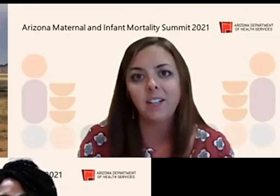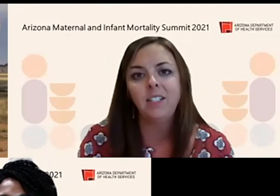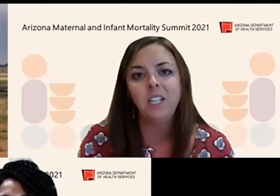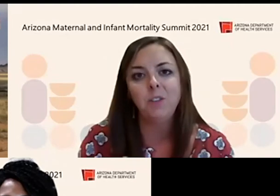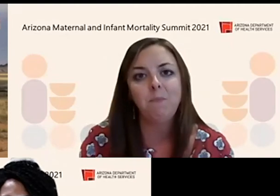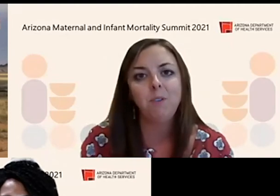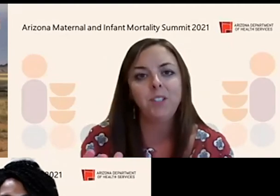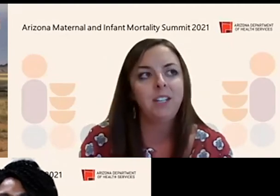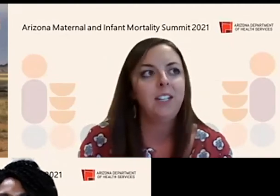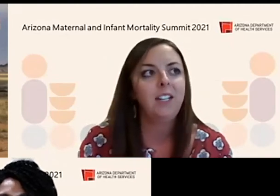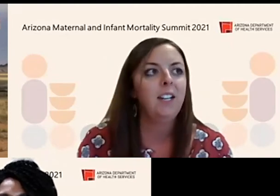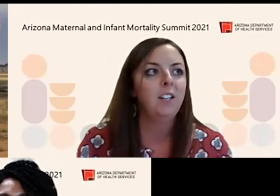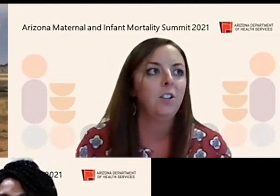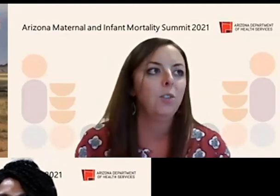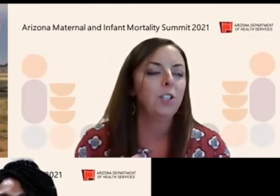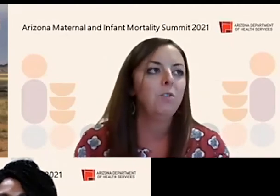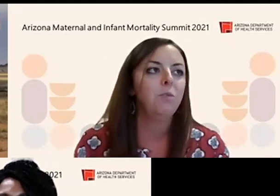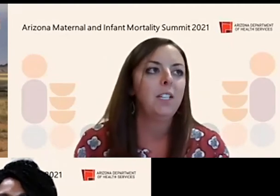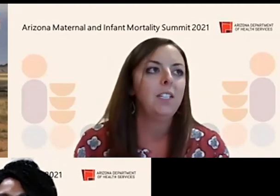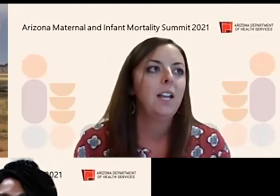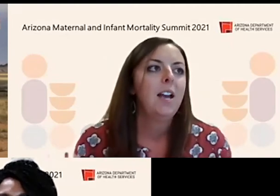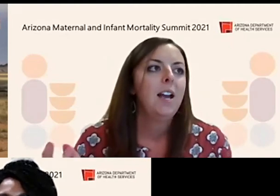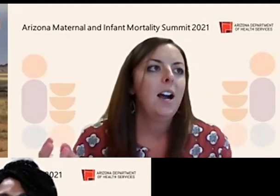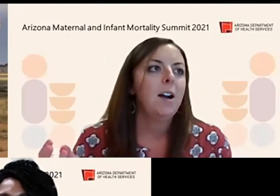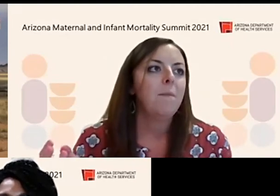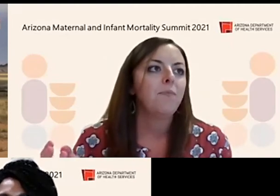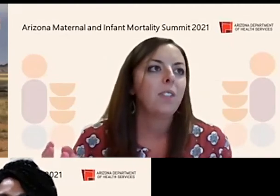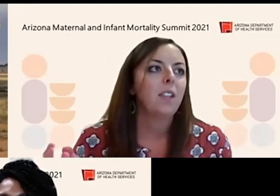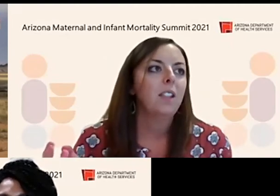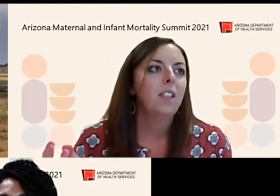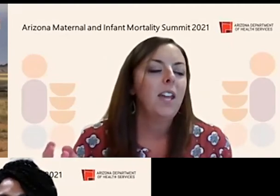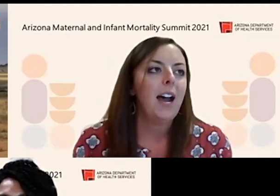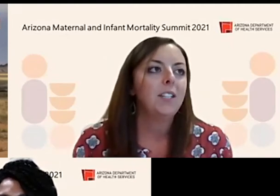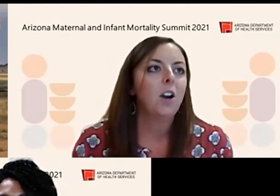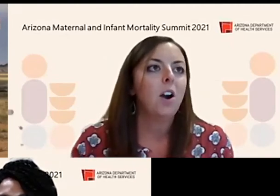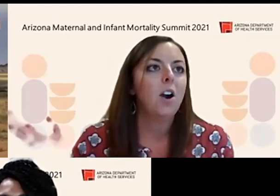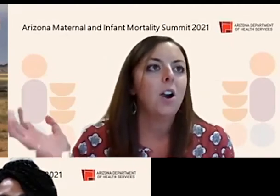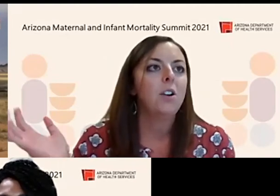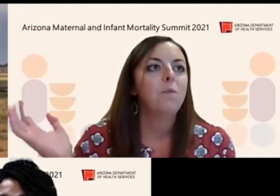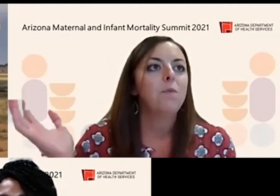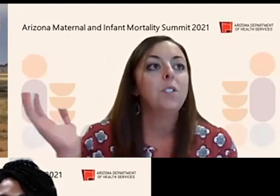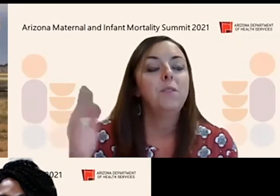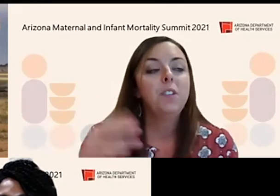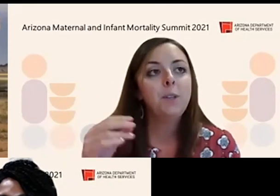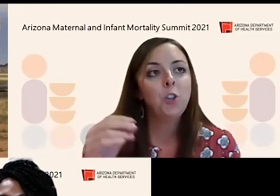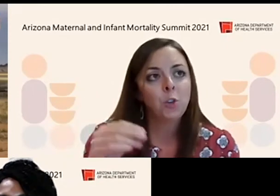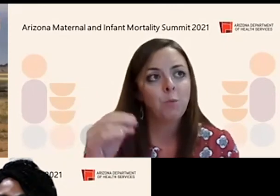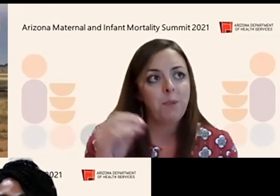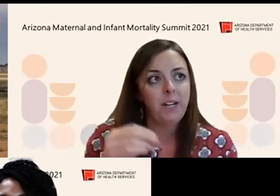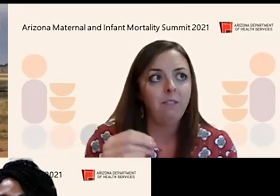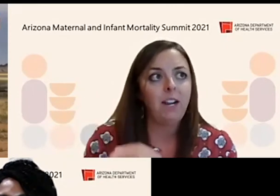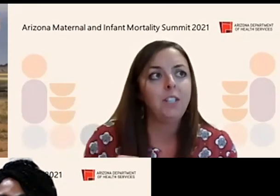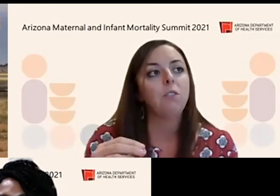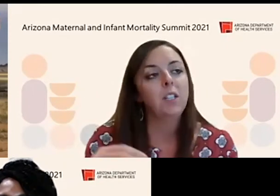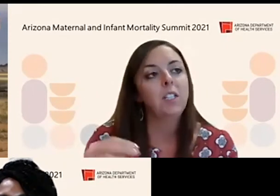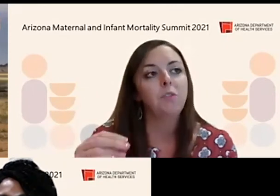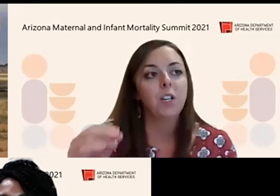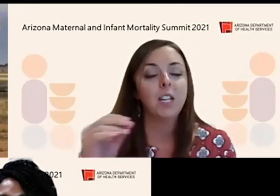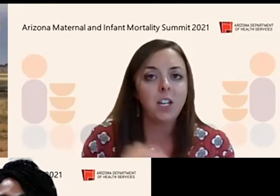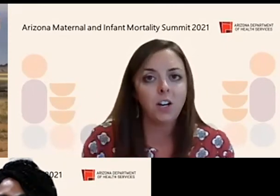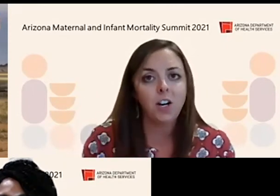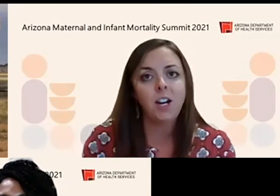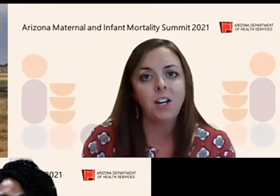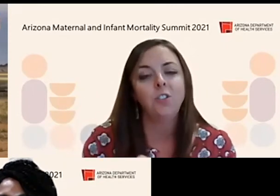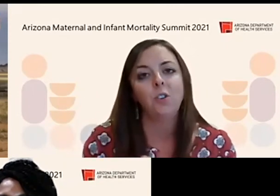the data slides that we presented. And so the question was that our severe maternal morbidity rates are really